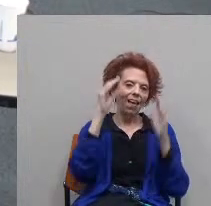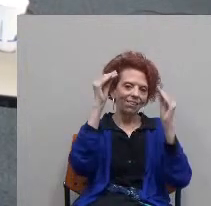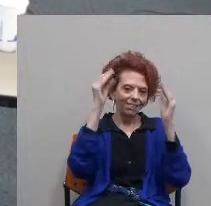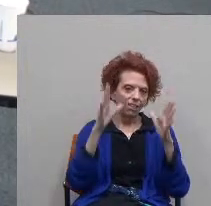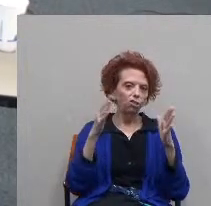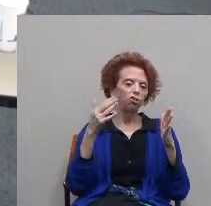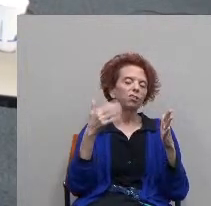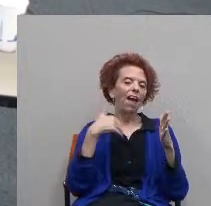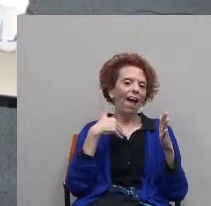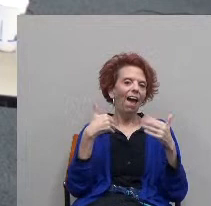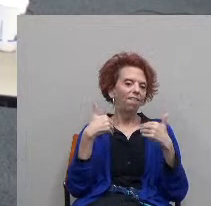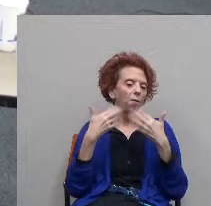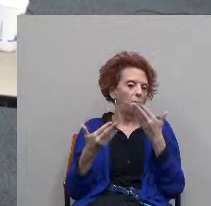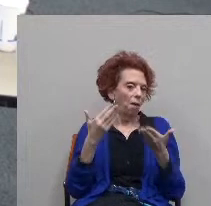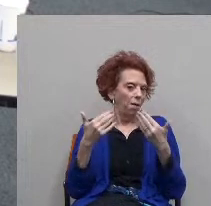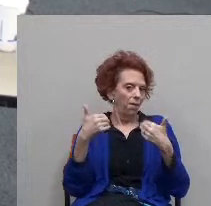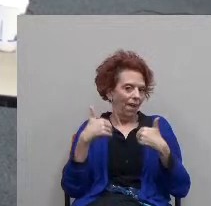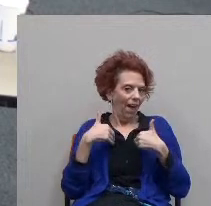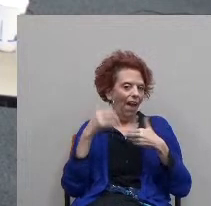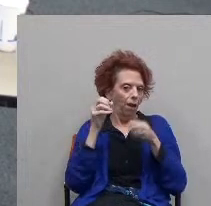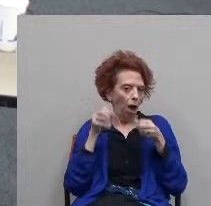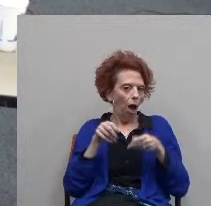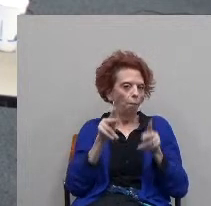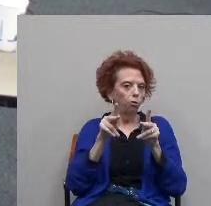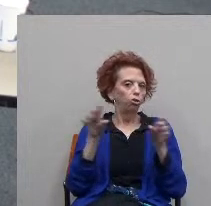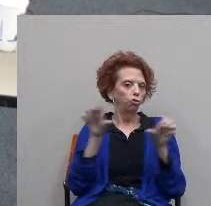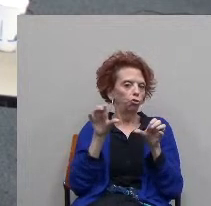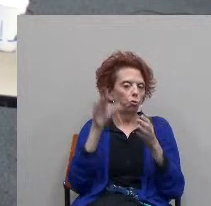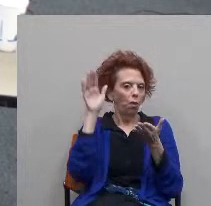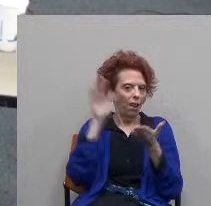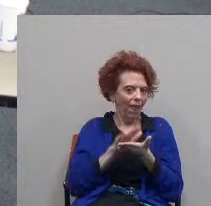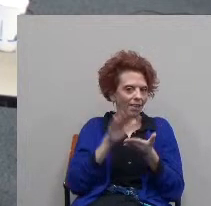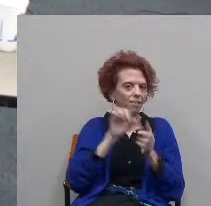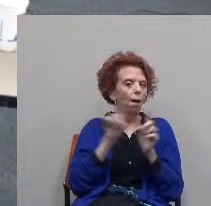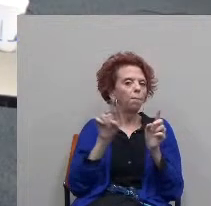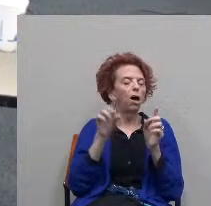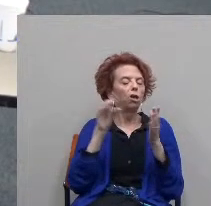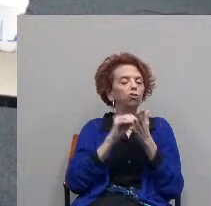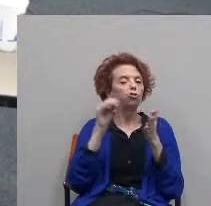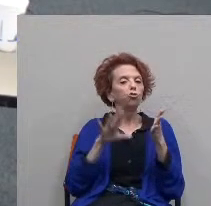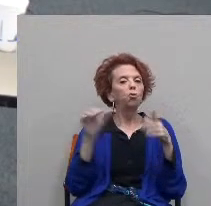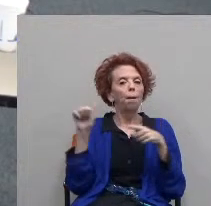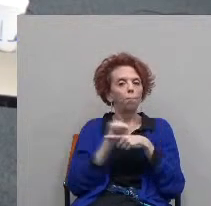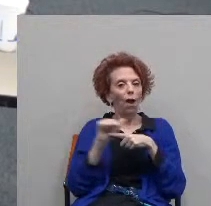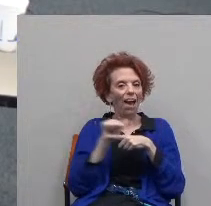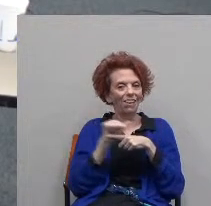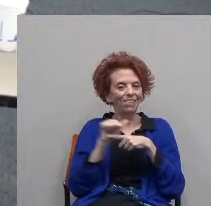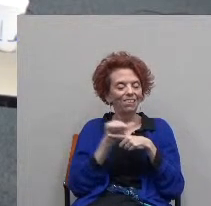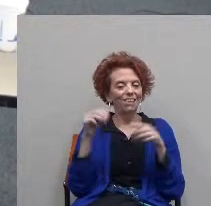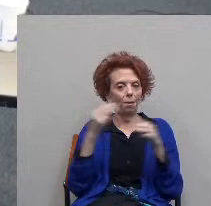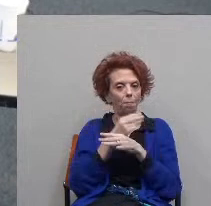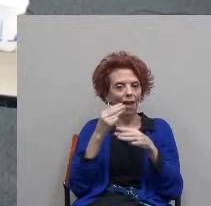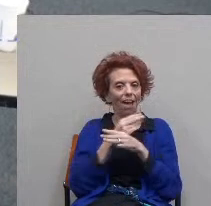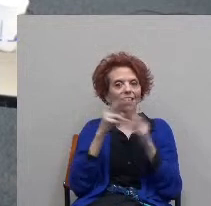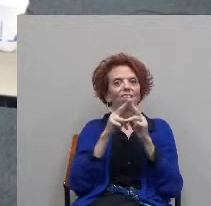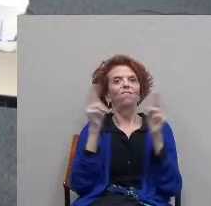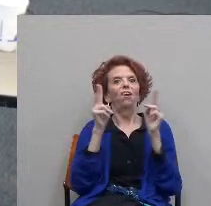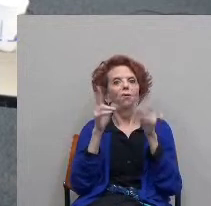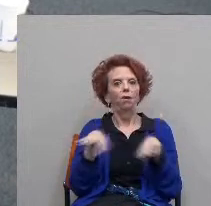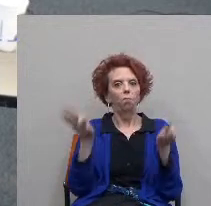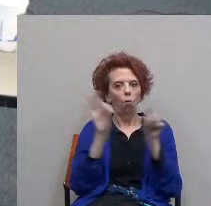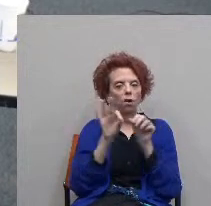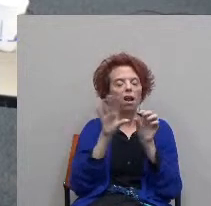teachers have maybe had the opportunity to do less of, but student practice in math is very